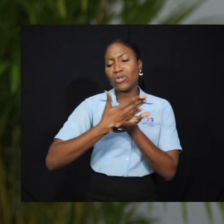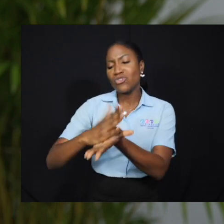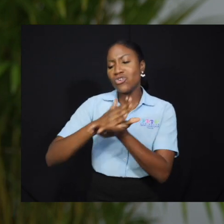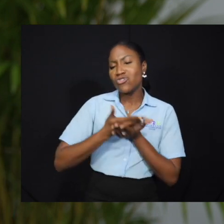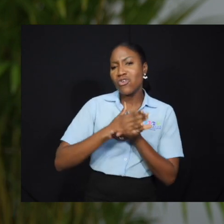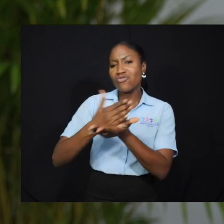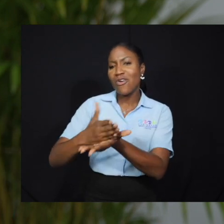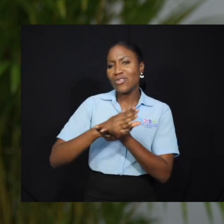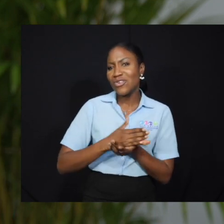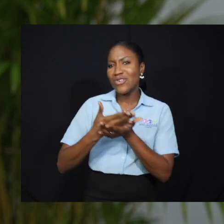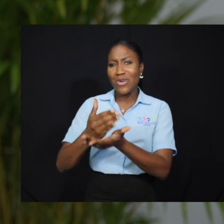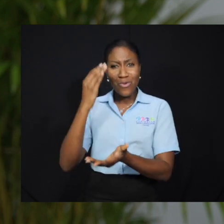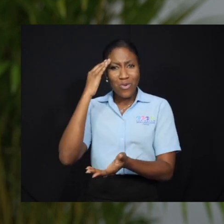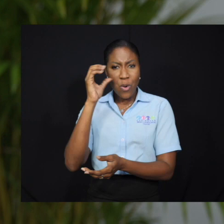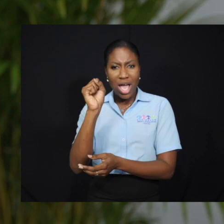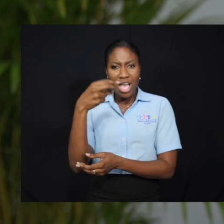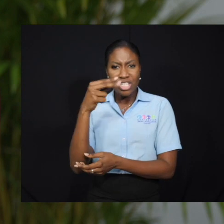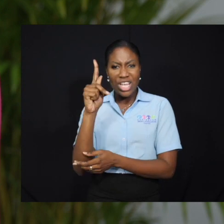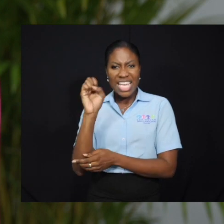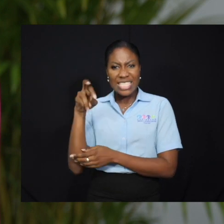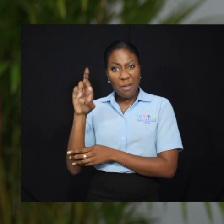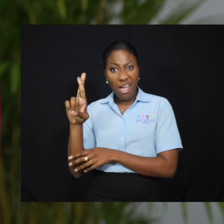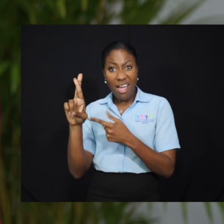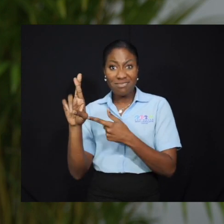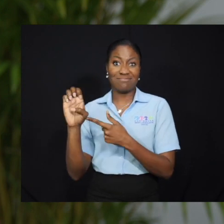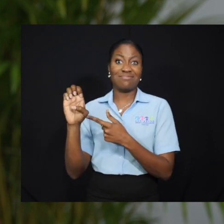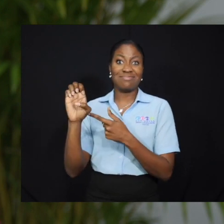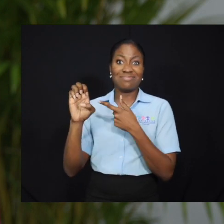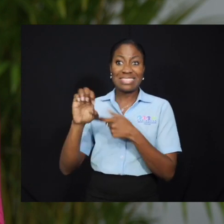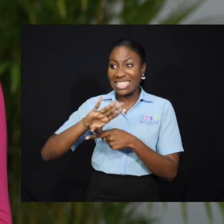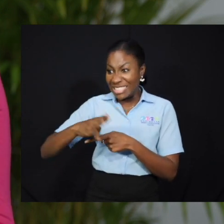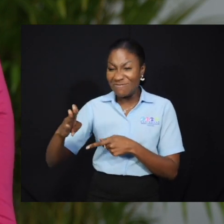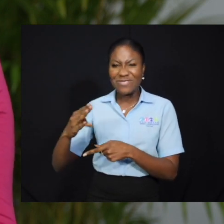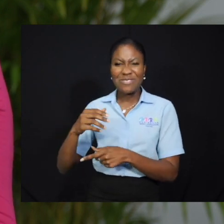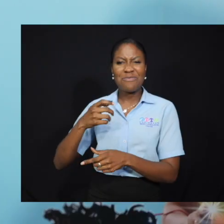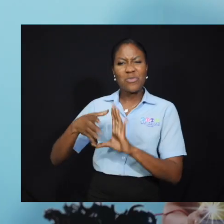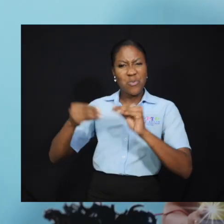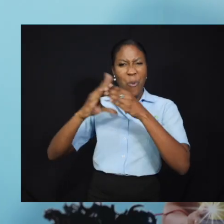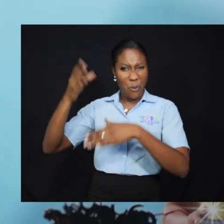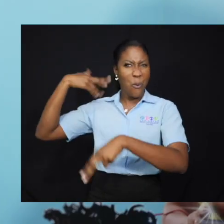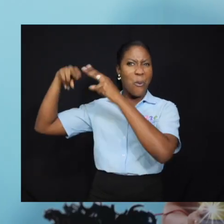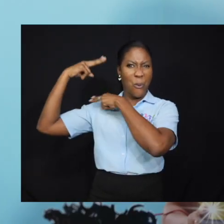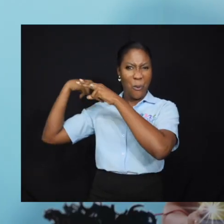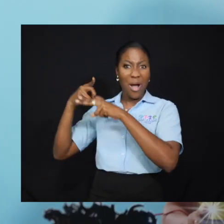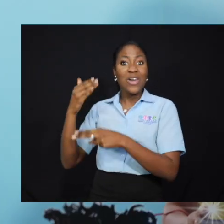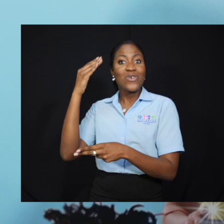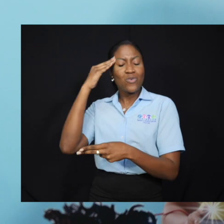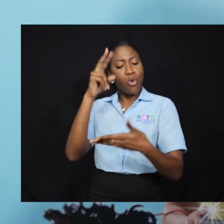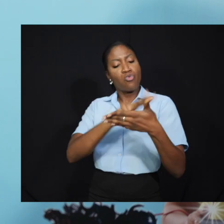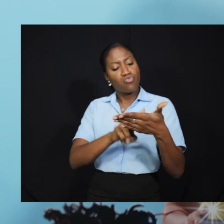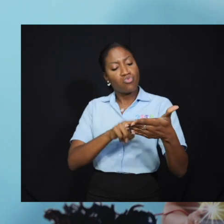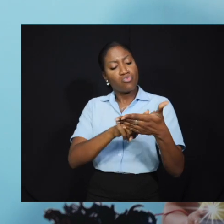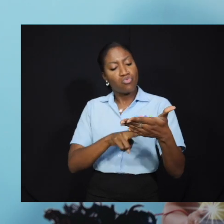could still quote Shakespeare and all the poets. Good. So when you now fast forward